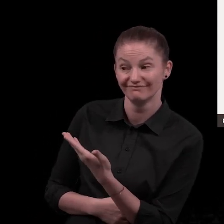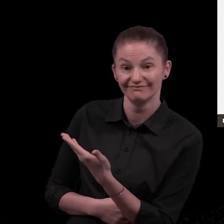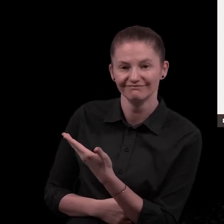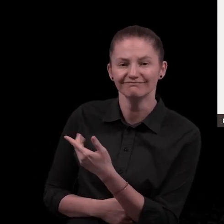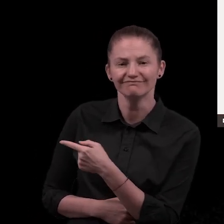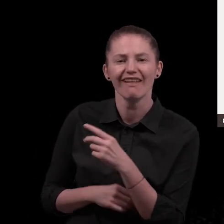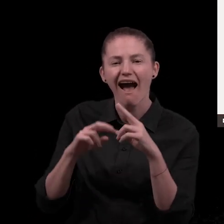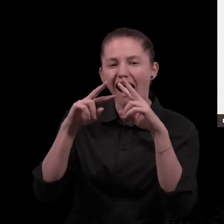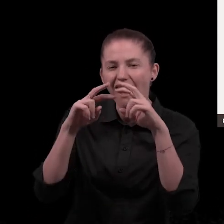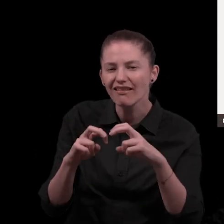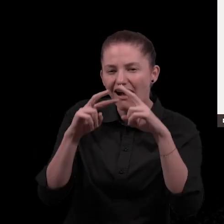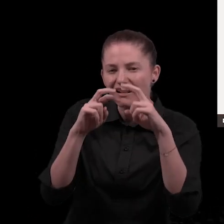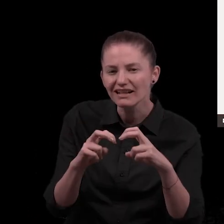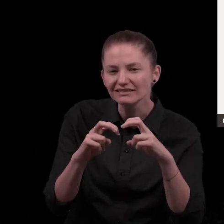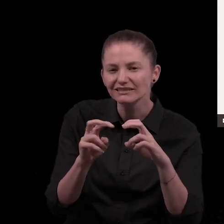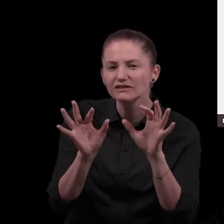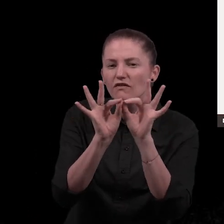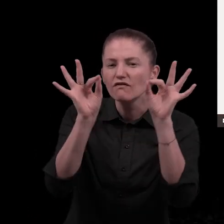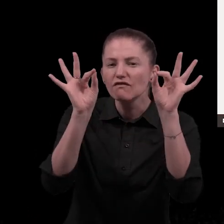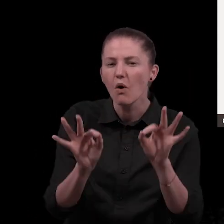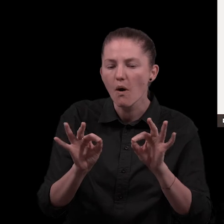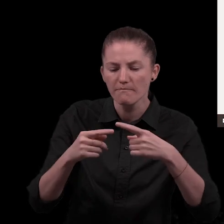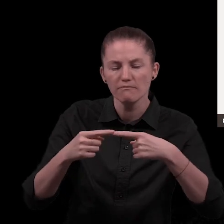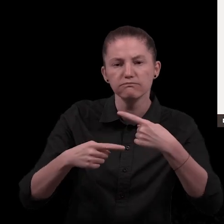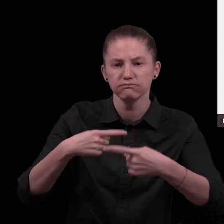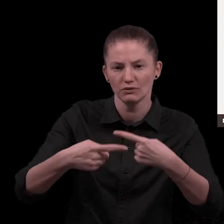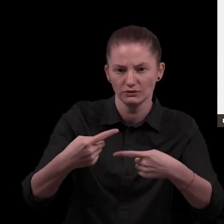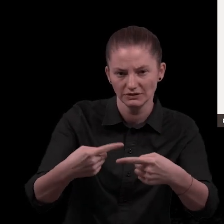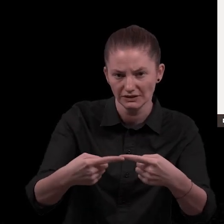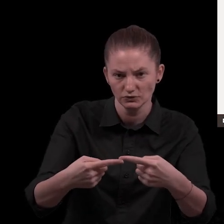the invoice number, and the total.